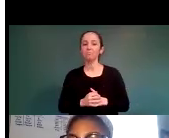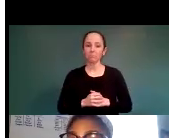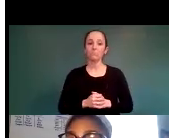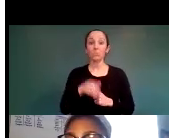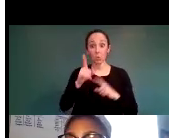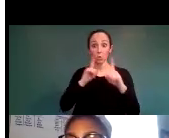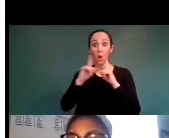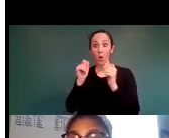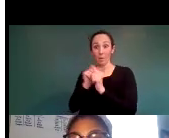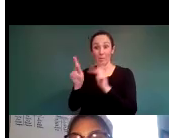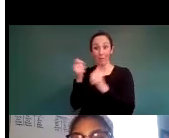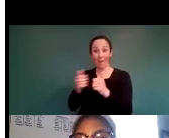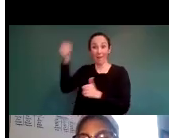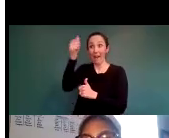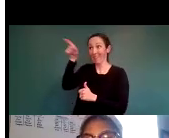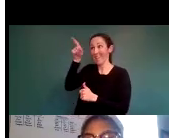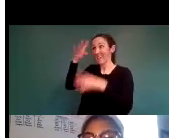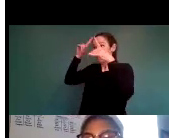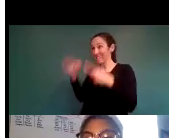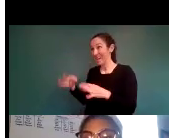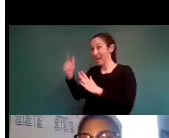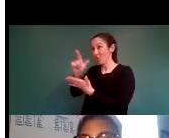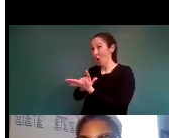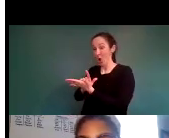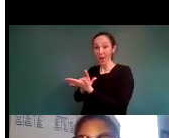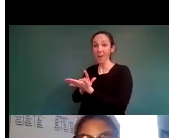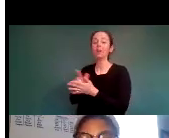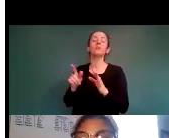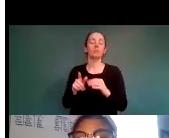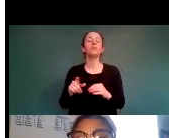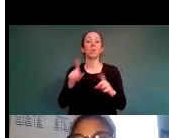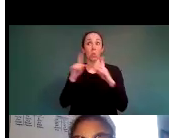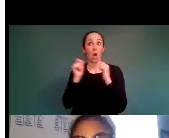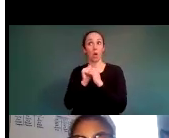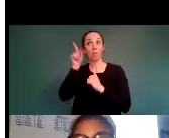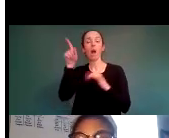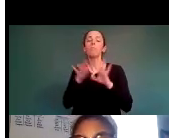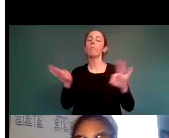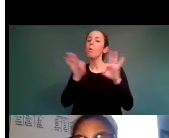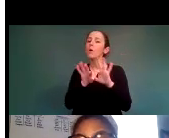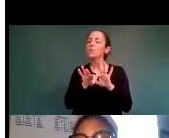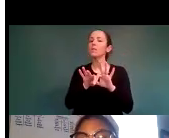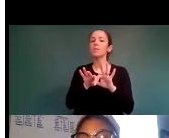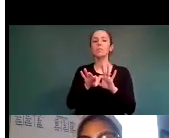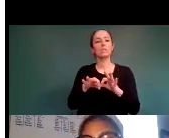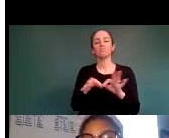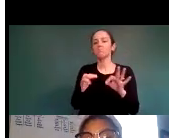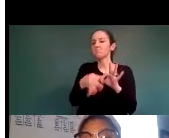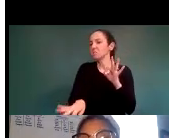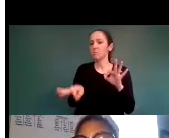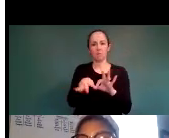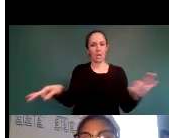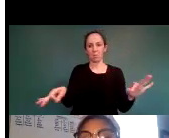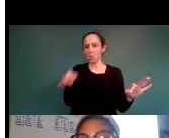makers, it's important that we, especially as anyone in the public health space, use plain language to communicate the what,